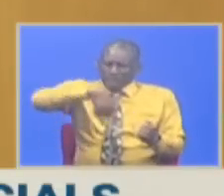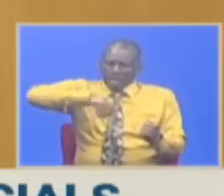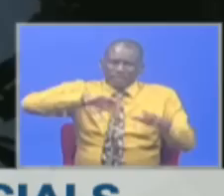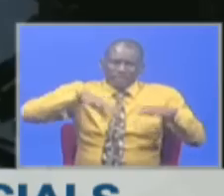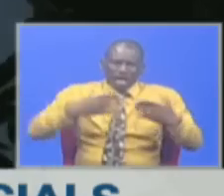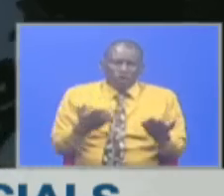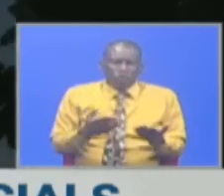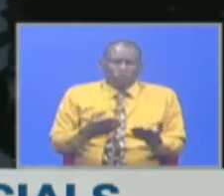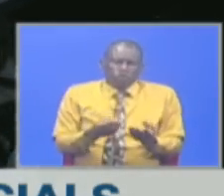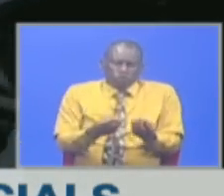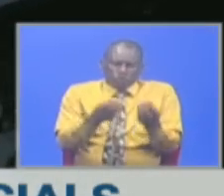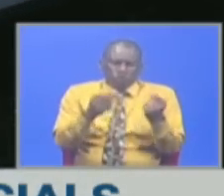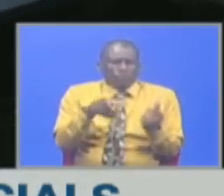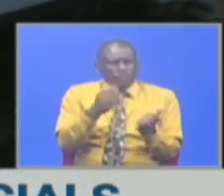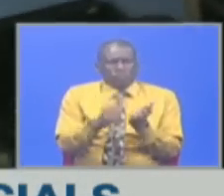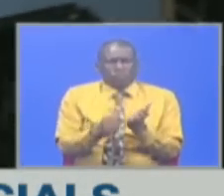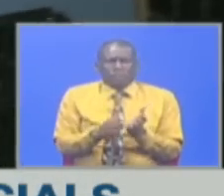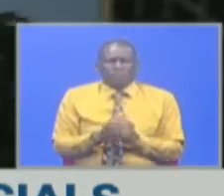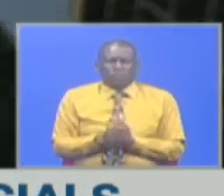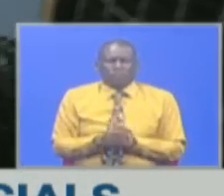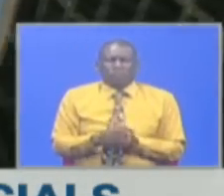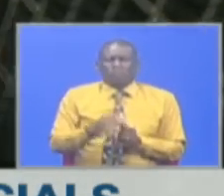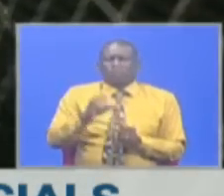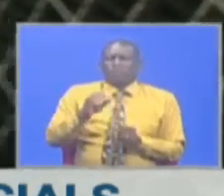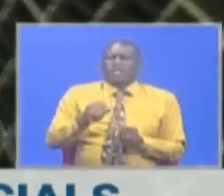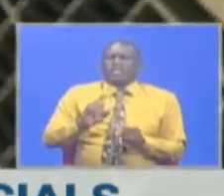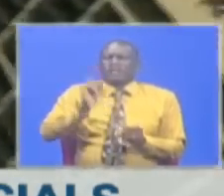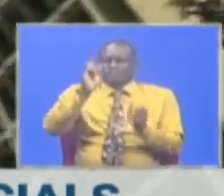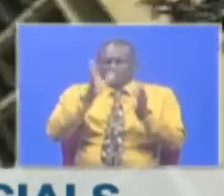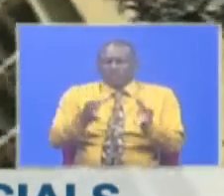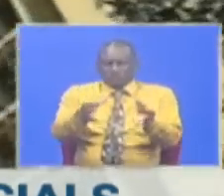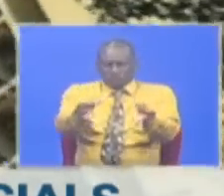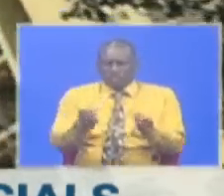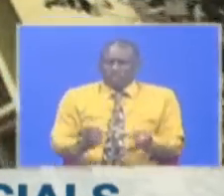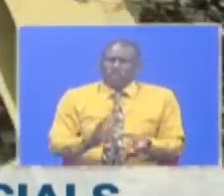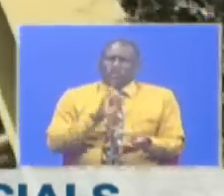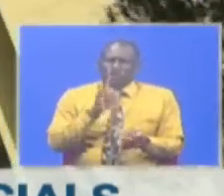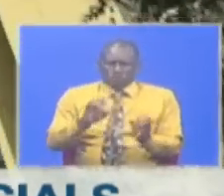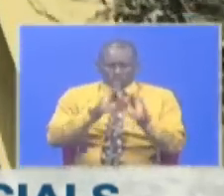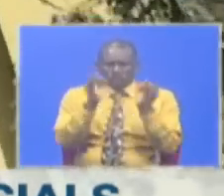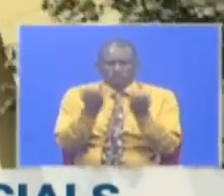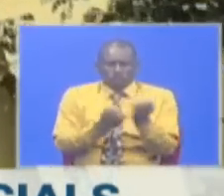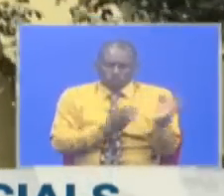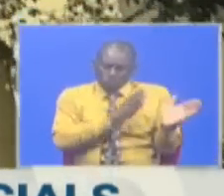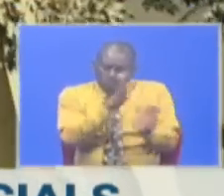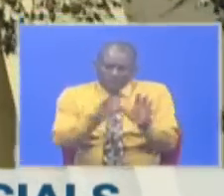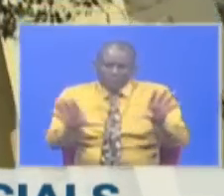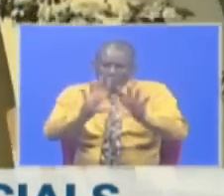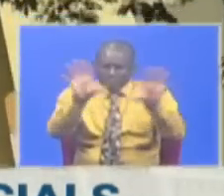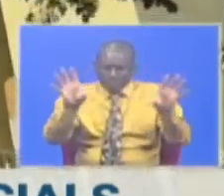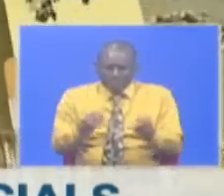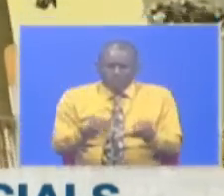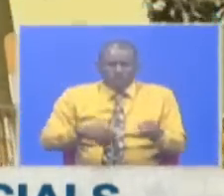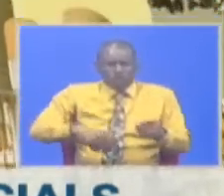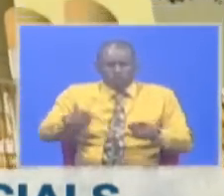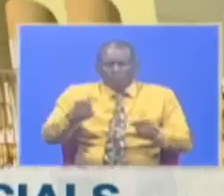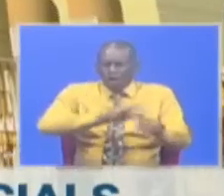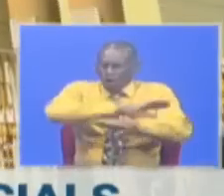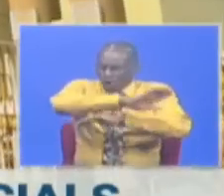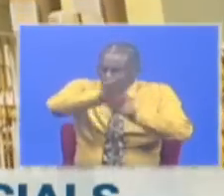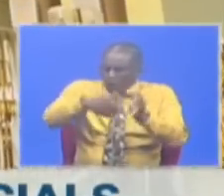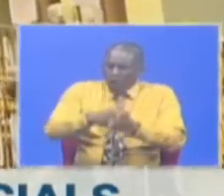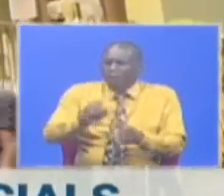up. Ukur ordered the corporations to align their budgetary resources to settle all pending bills